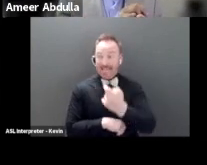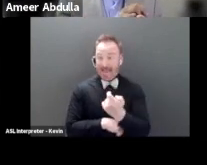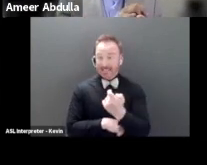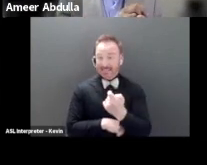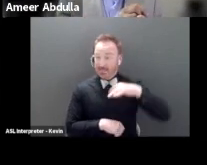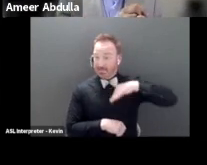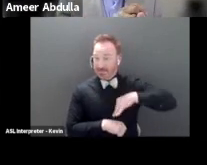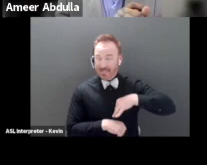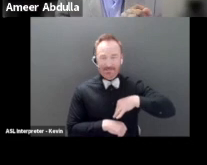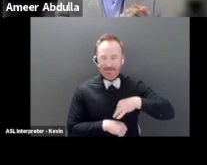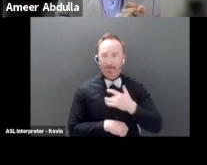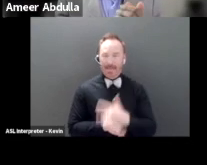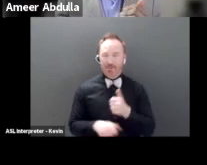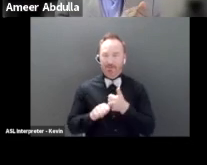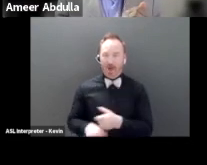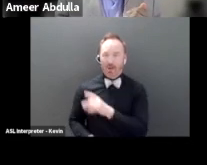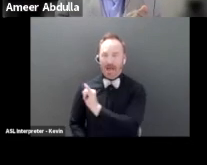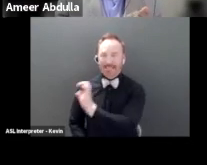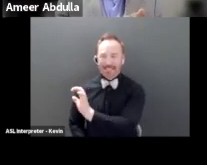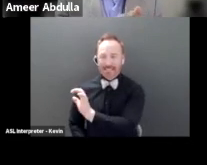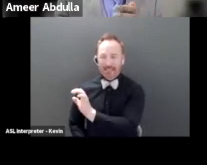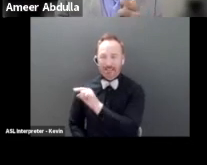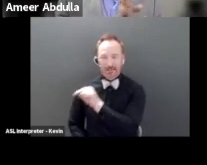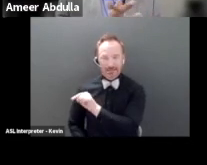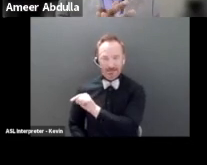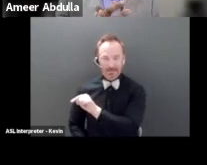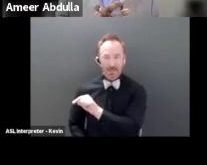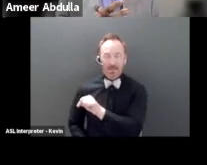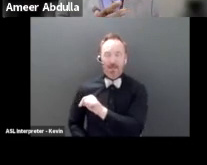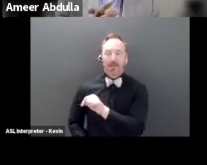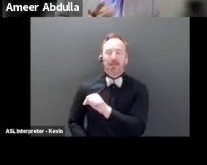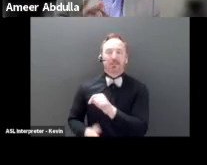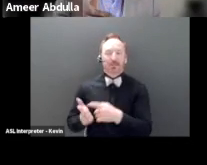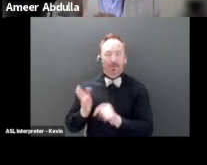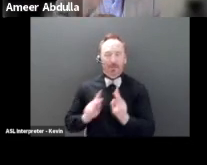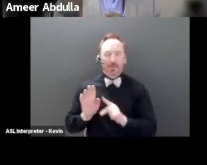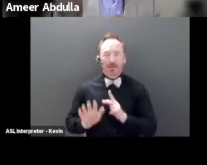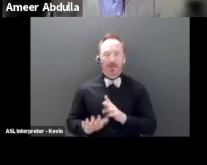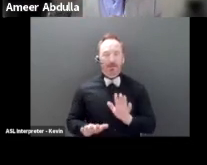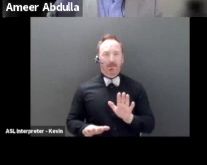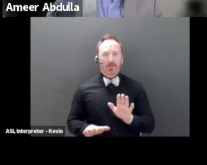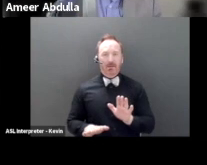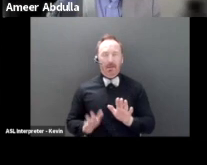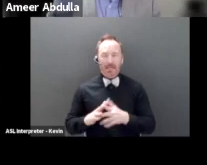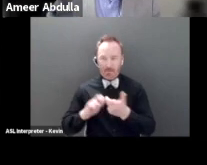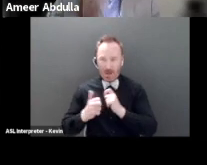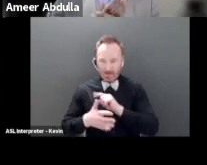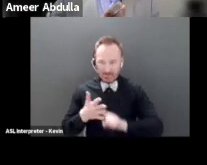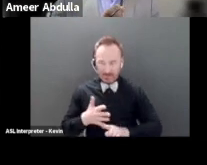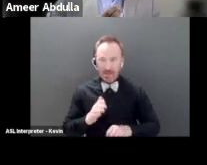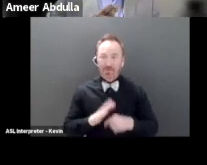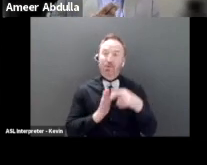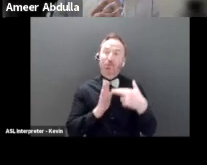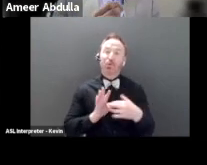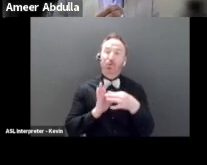contractors. And that's something that catches a lot of people and causes a lot of problems. There's a rule somewhere in my Income Tax Act